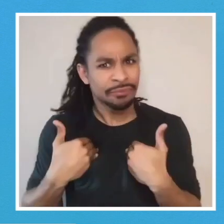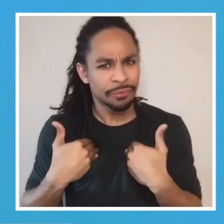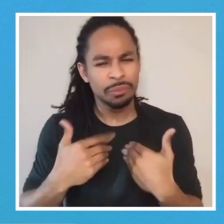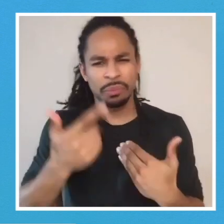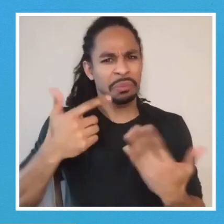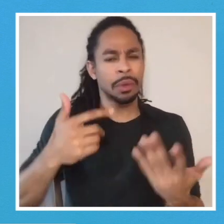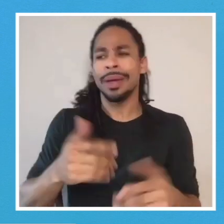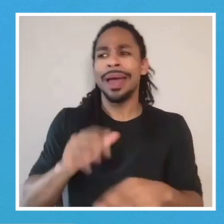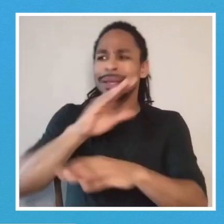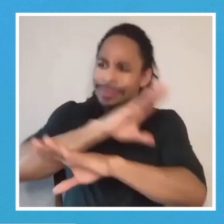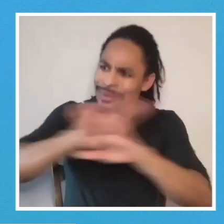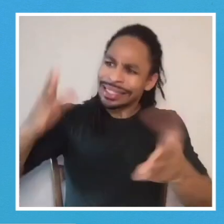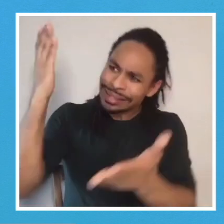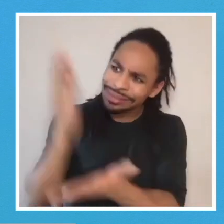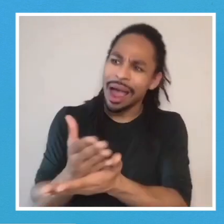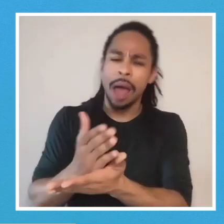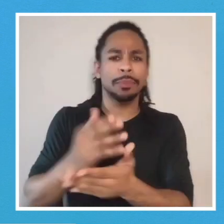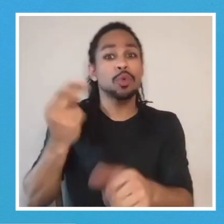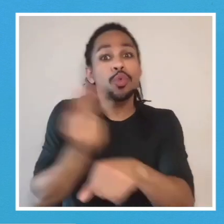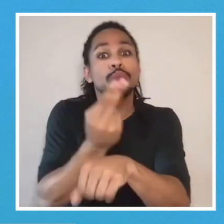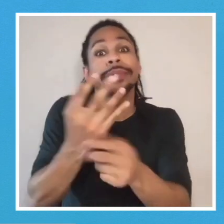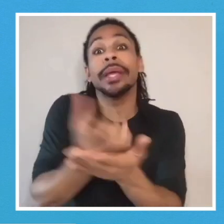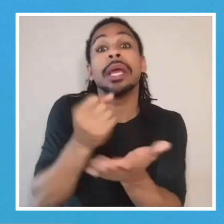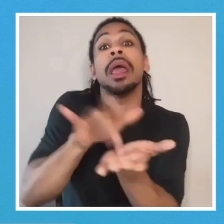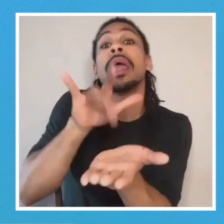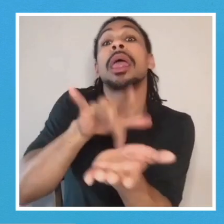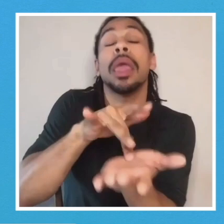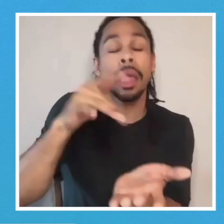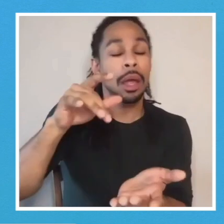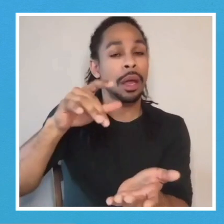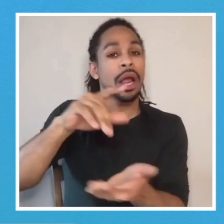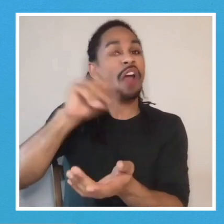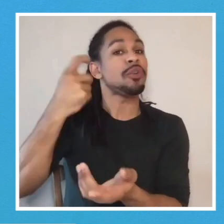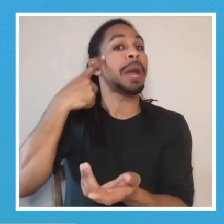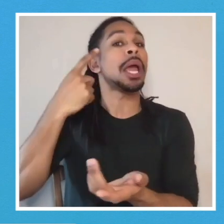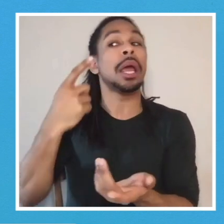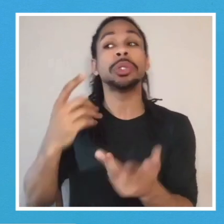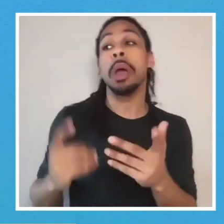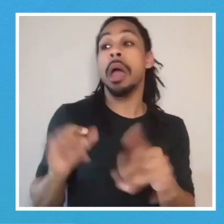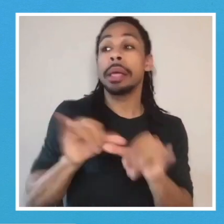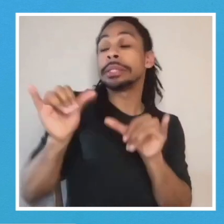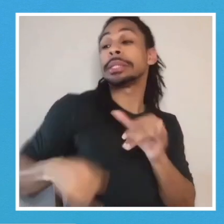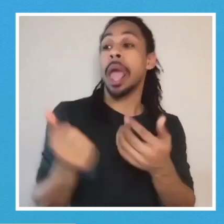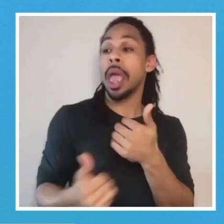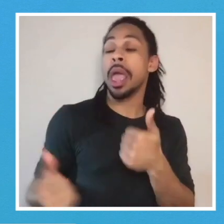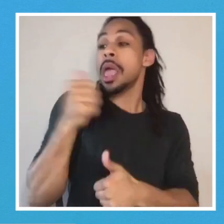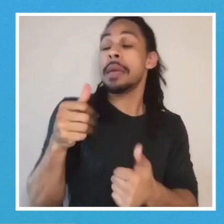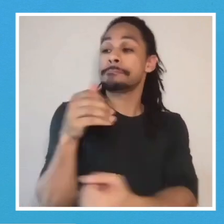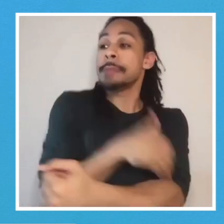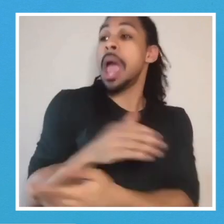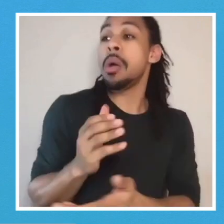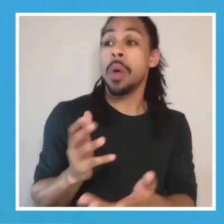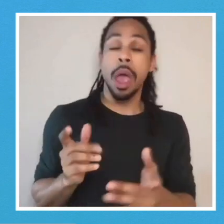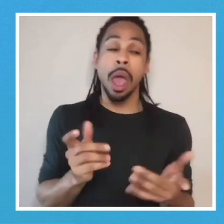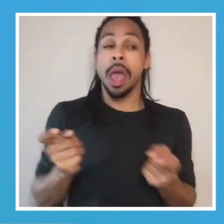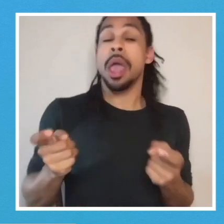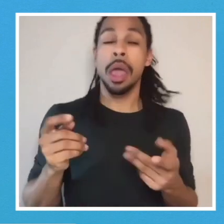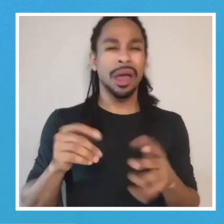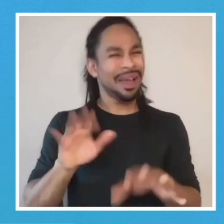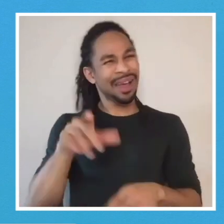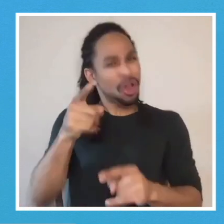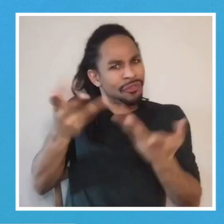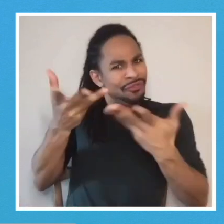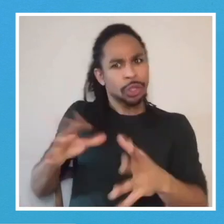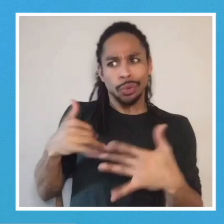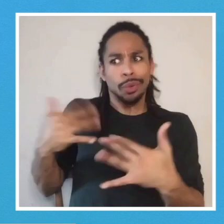the governmental levers of power to stay in power. You know, you got what you wanted. You got what you needed. You have more money